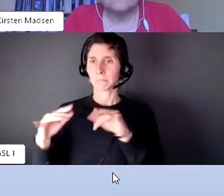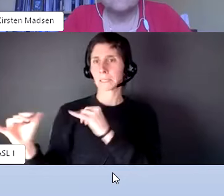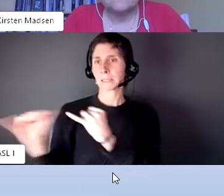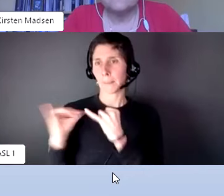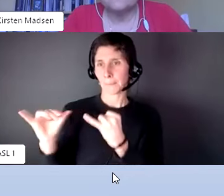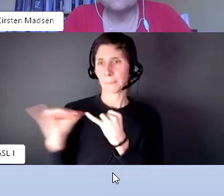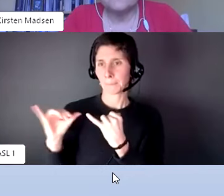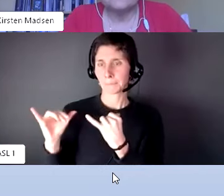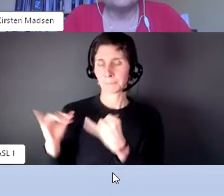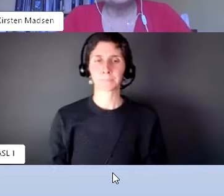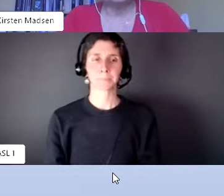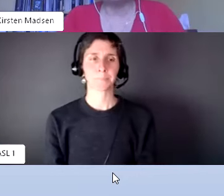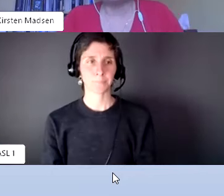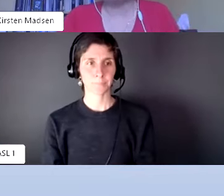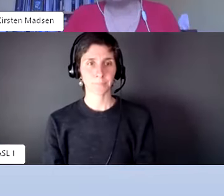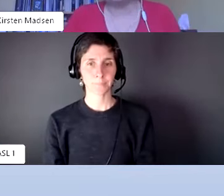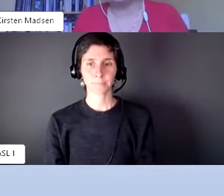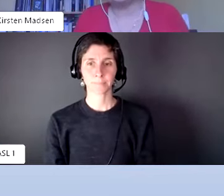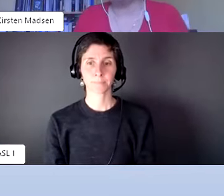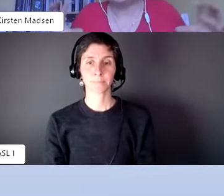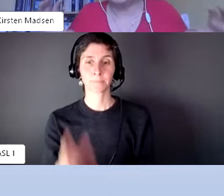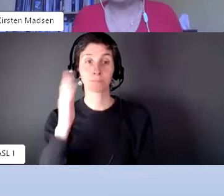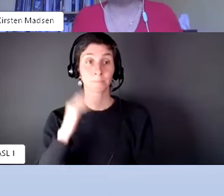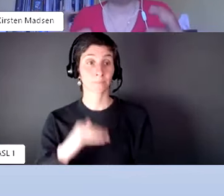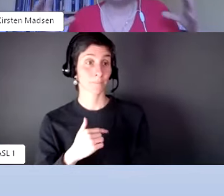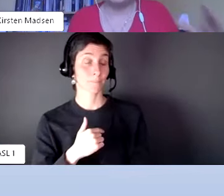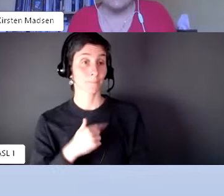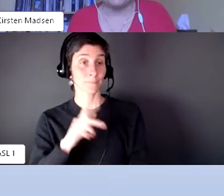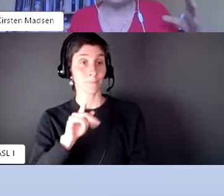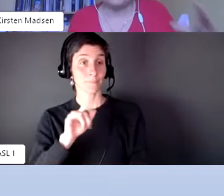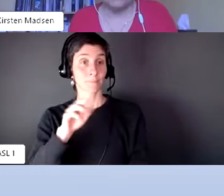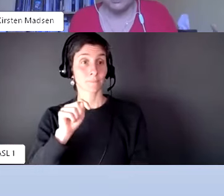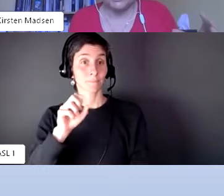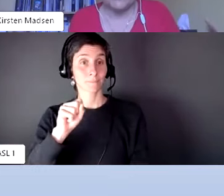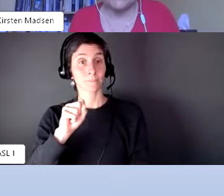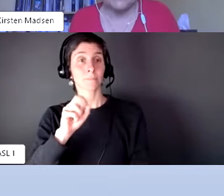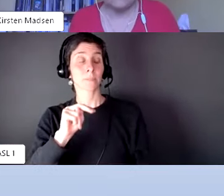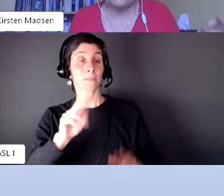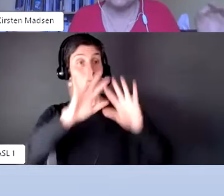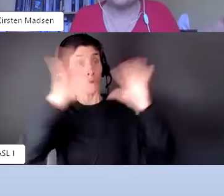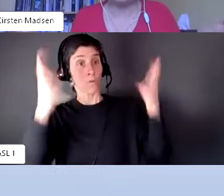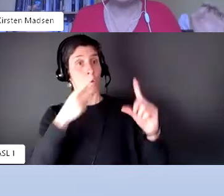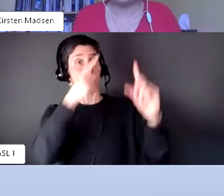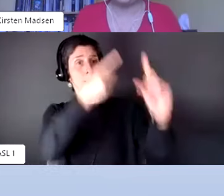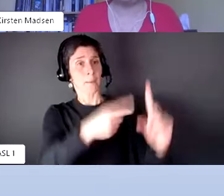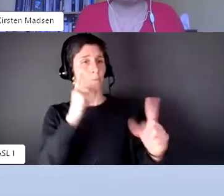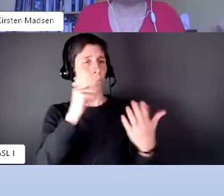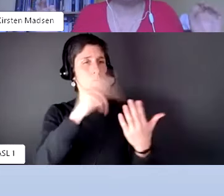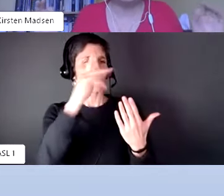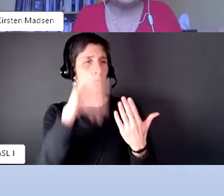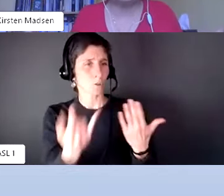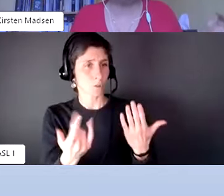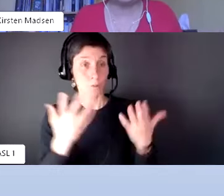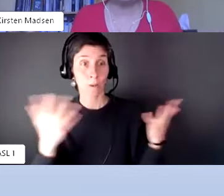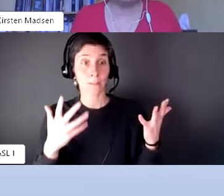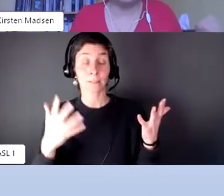Next slide, please. So when we're talking about the overall aims of the project itself, the overall aim was to